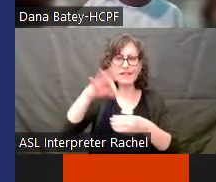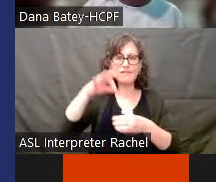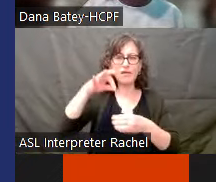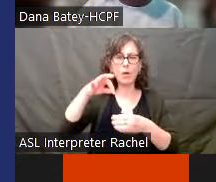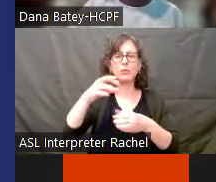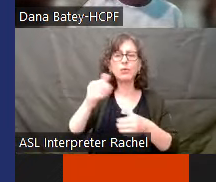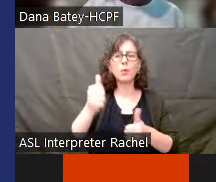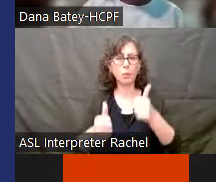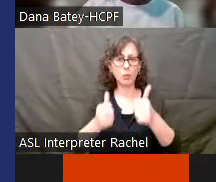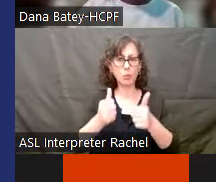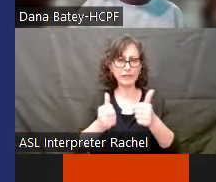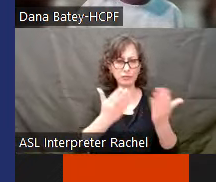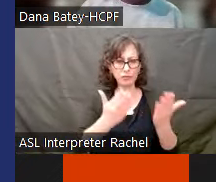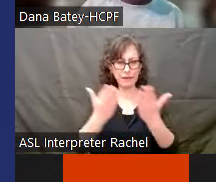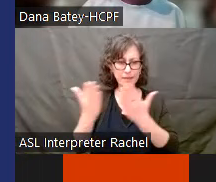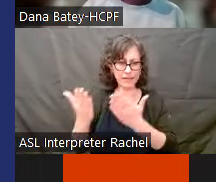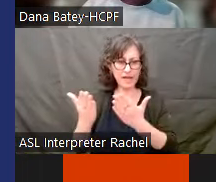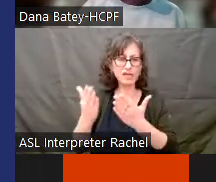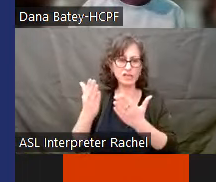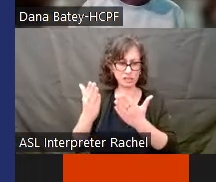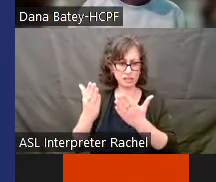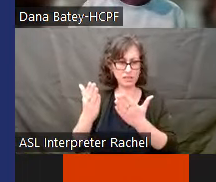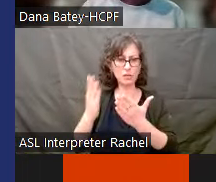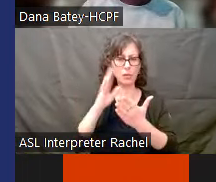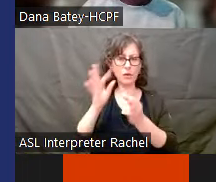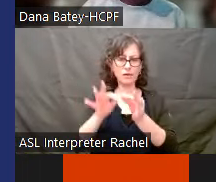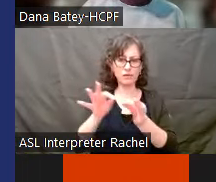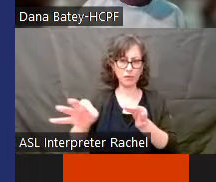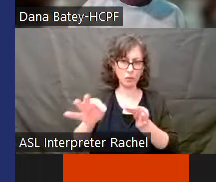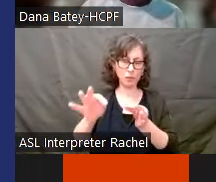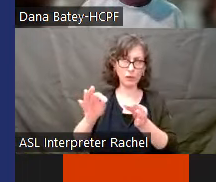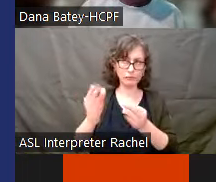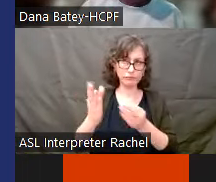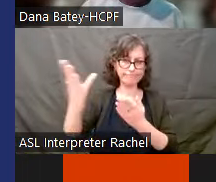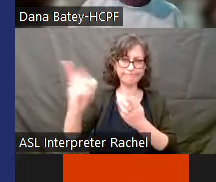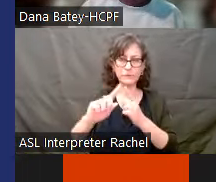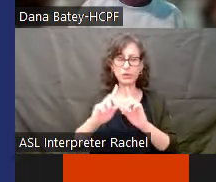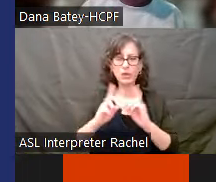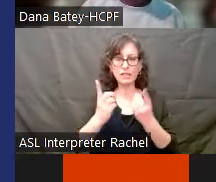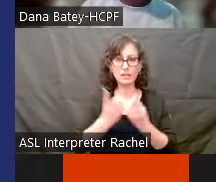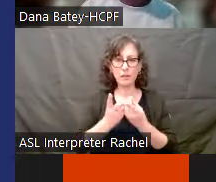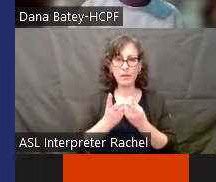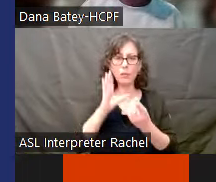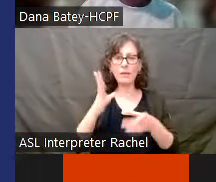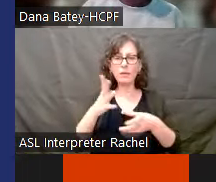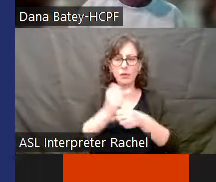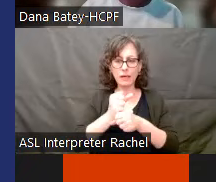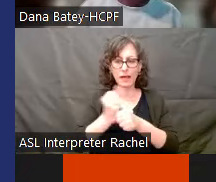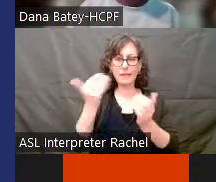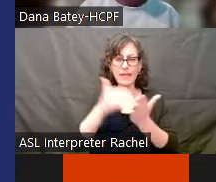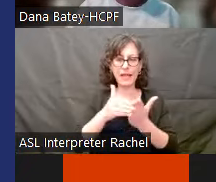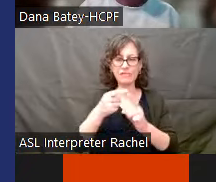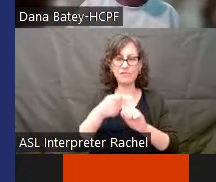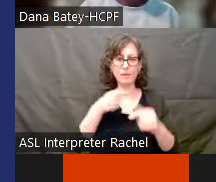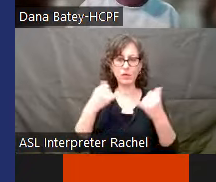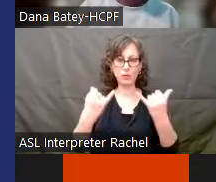recommendations will be forwarded to the department. We'll kind of recap again what we're hearing today, and we'll